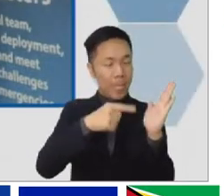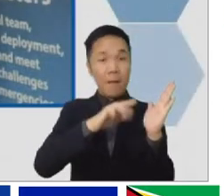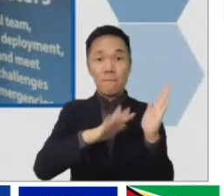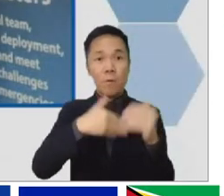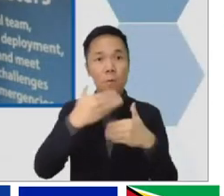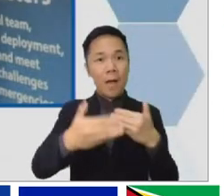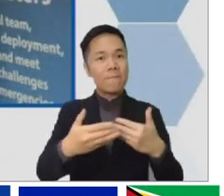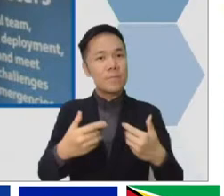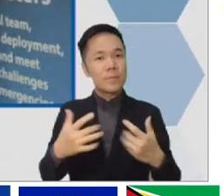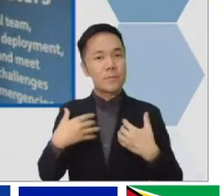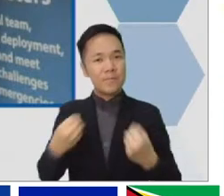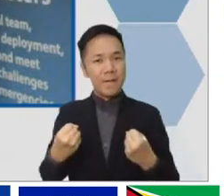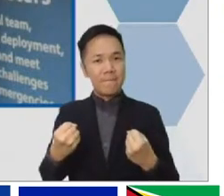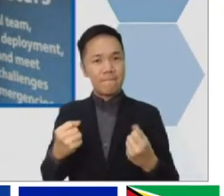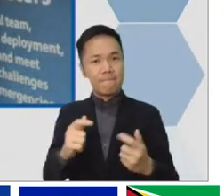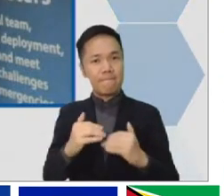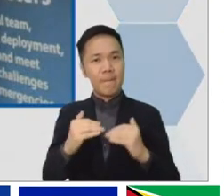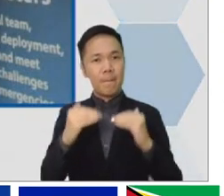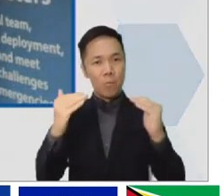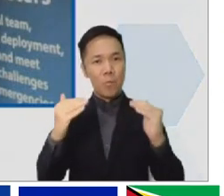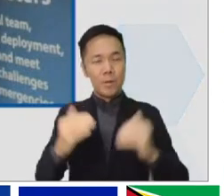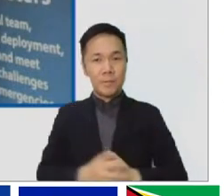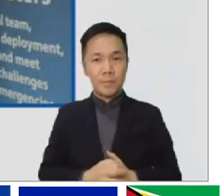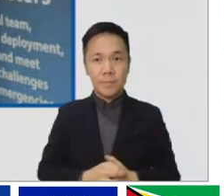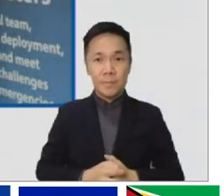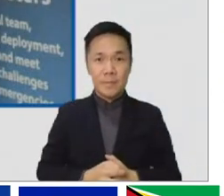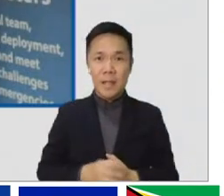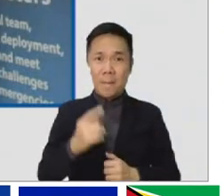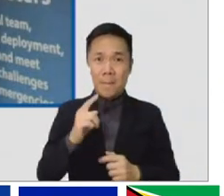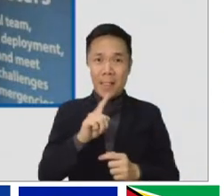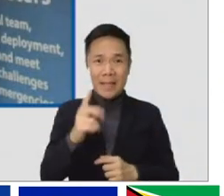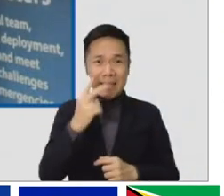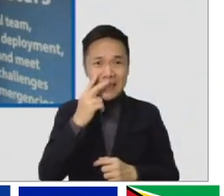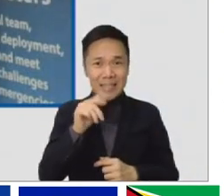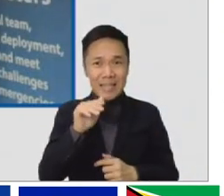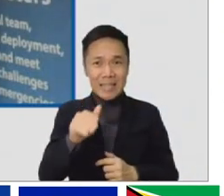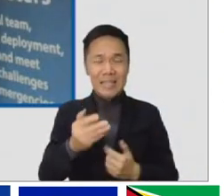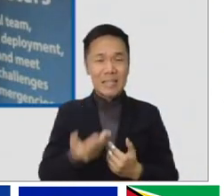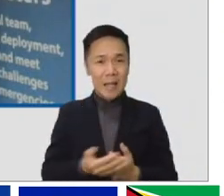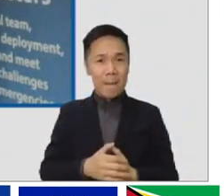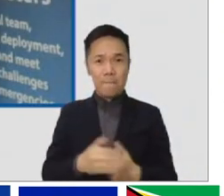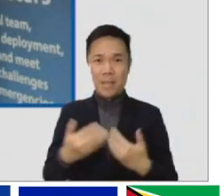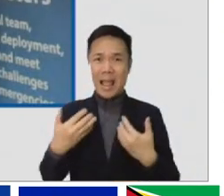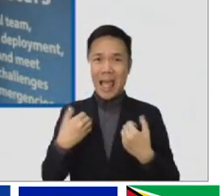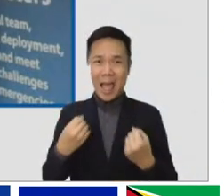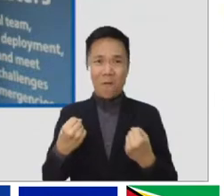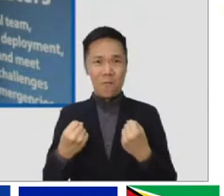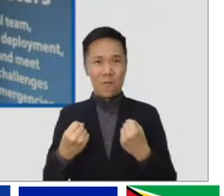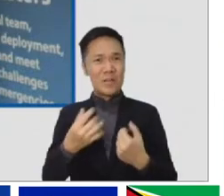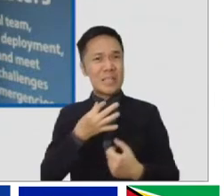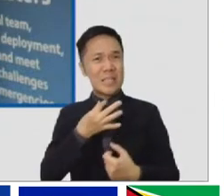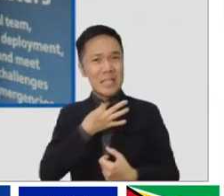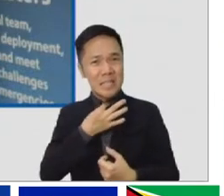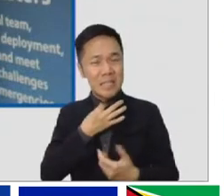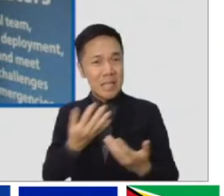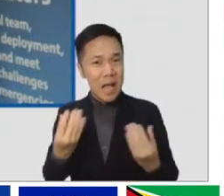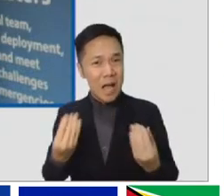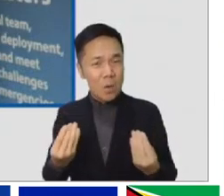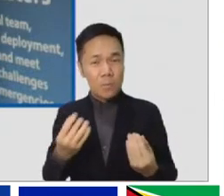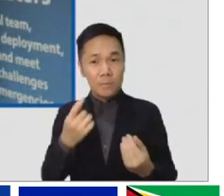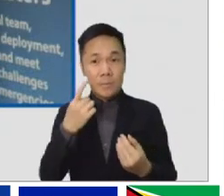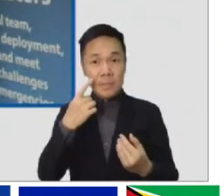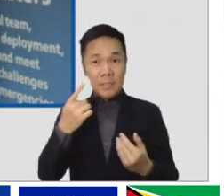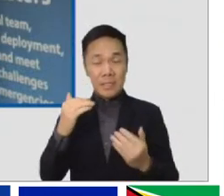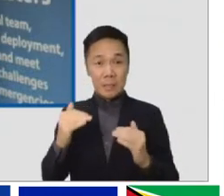for new health hazards is also another perspective. The region in the Americas is one of the most advanced in the